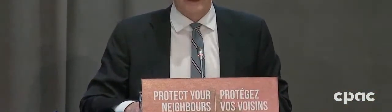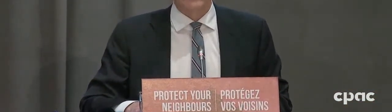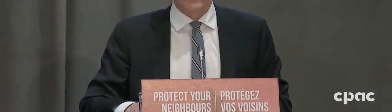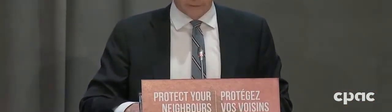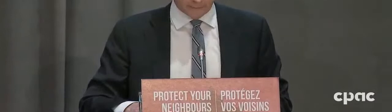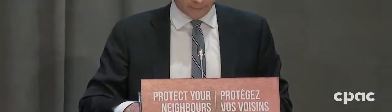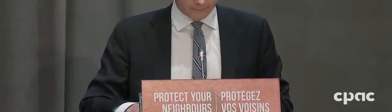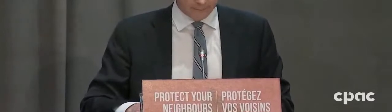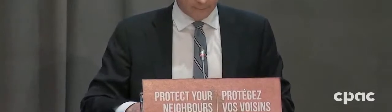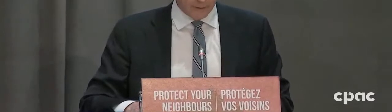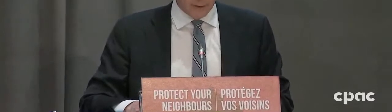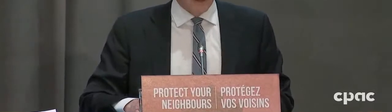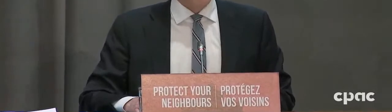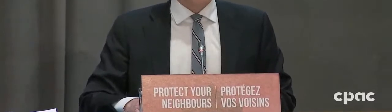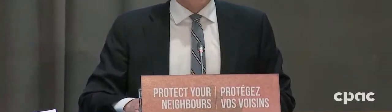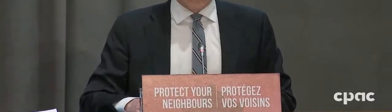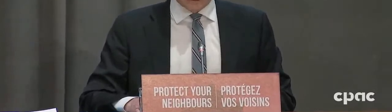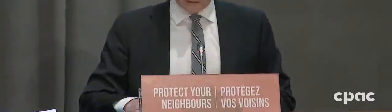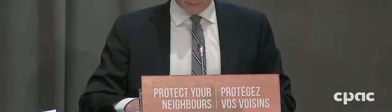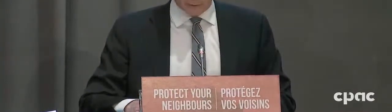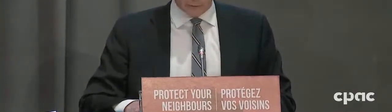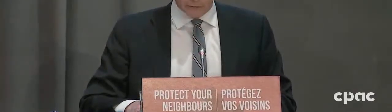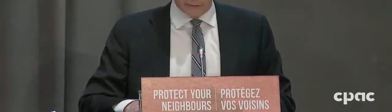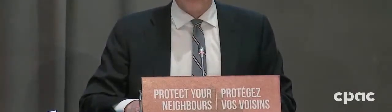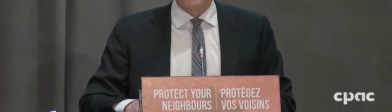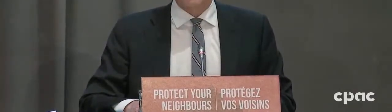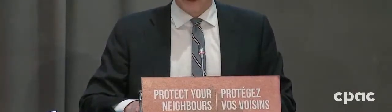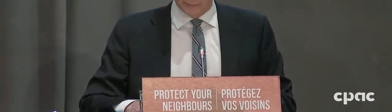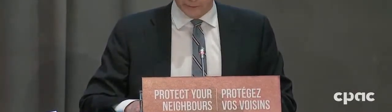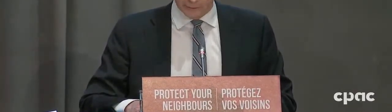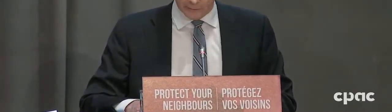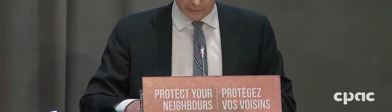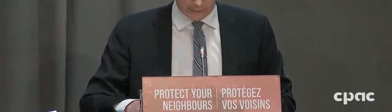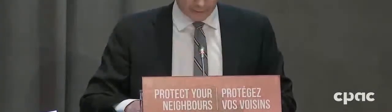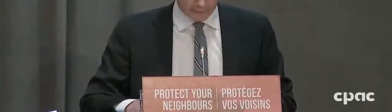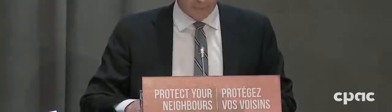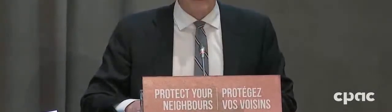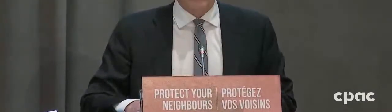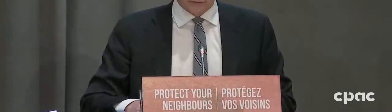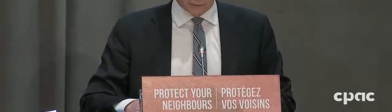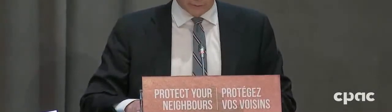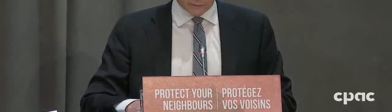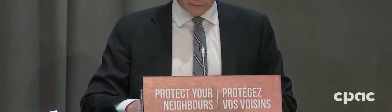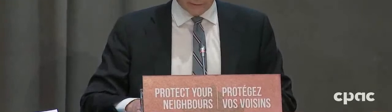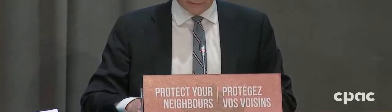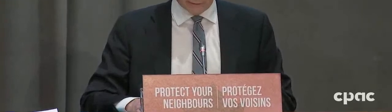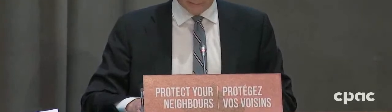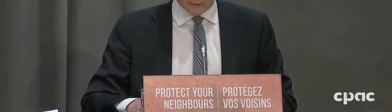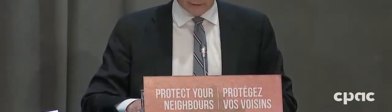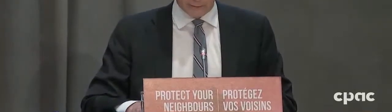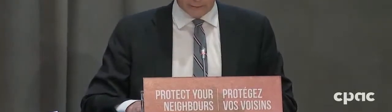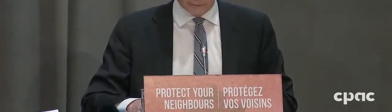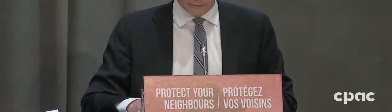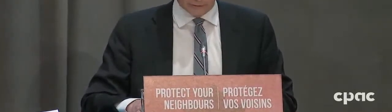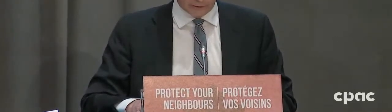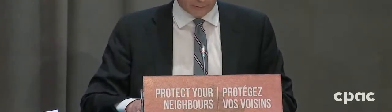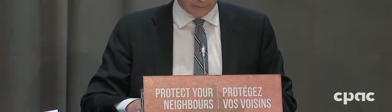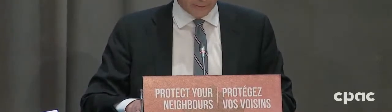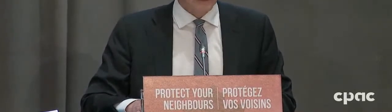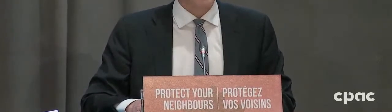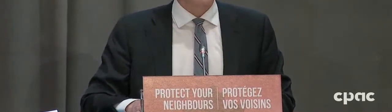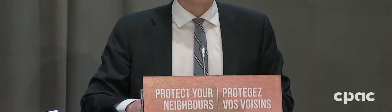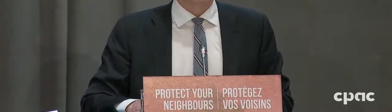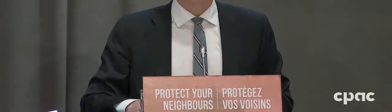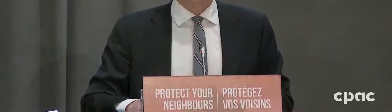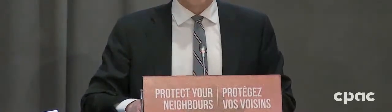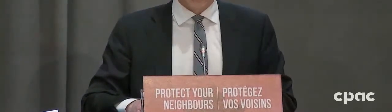l'épidémie de COVID-19. We are taking an approach that uses multiple data and modeling tools, including models that we use to